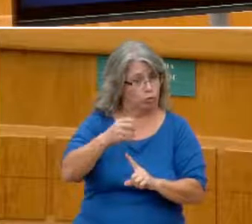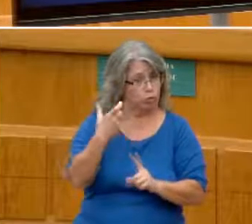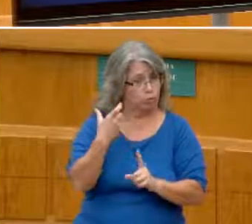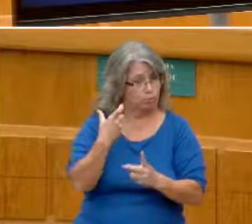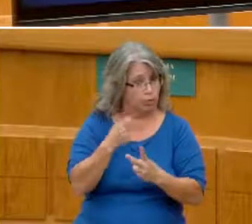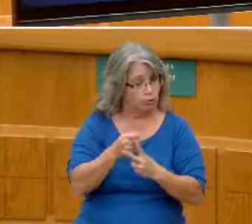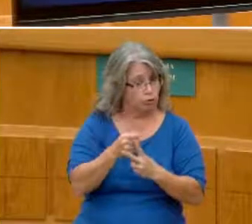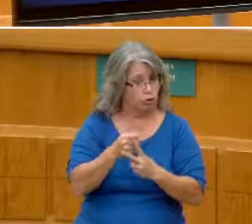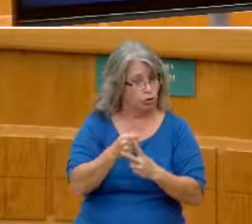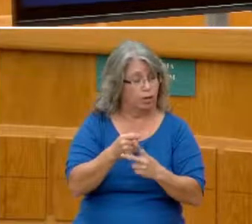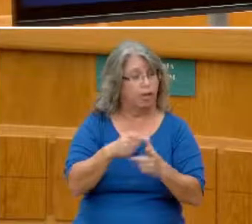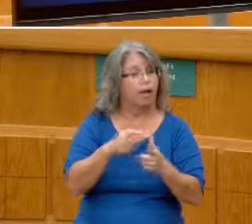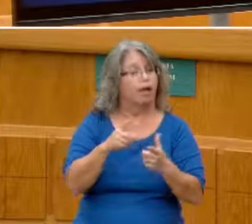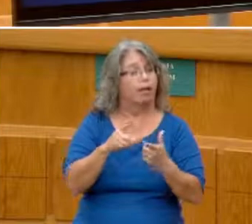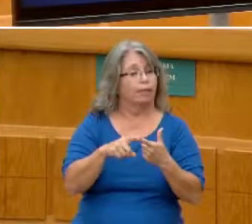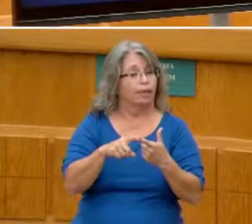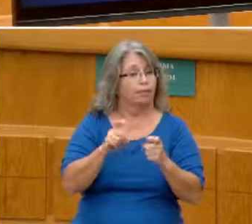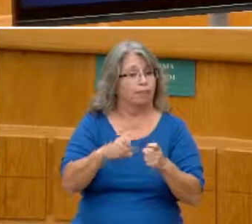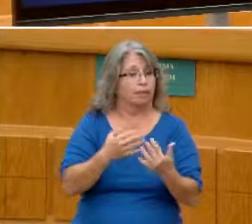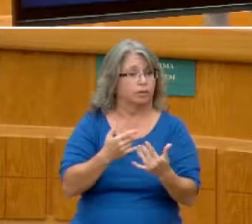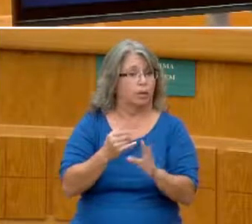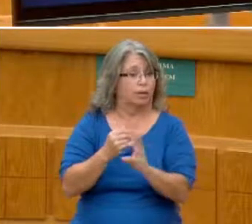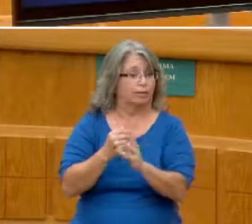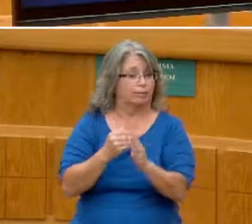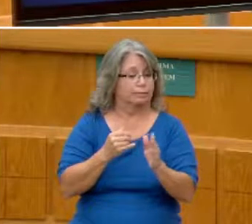doses were just recently approved